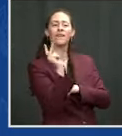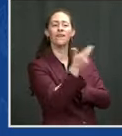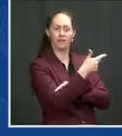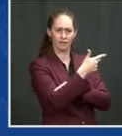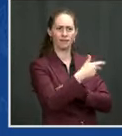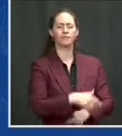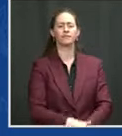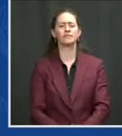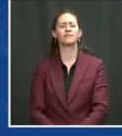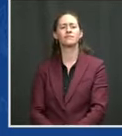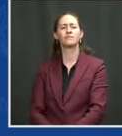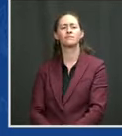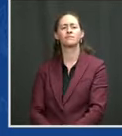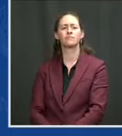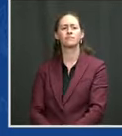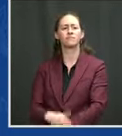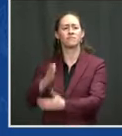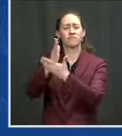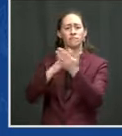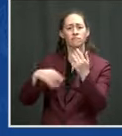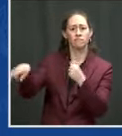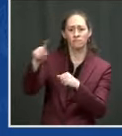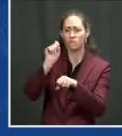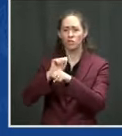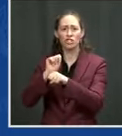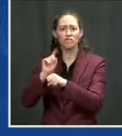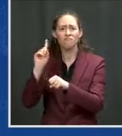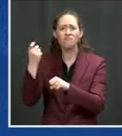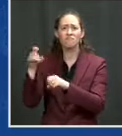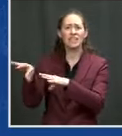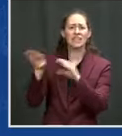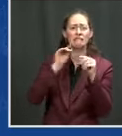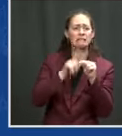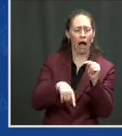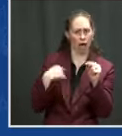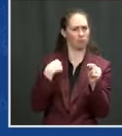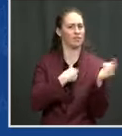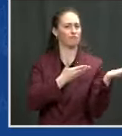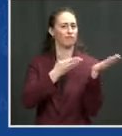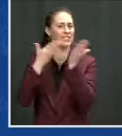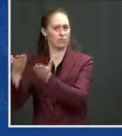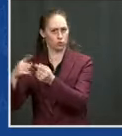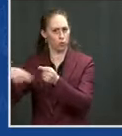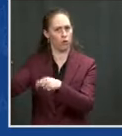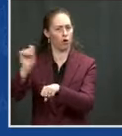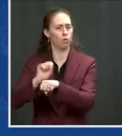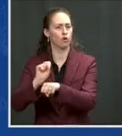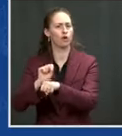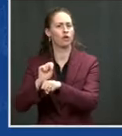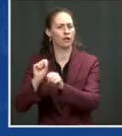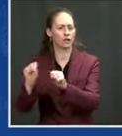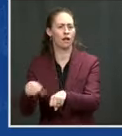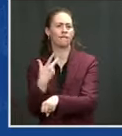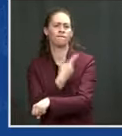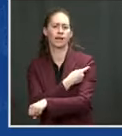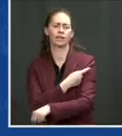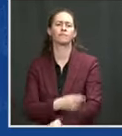walk-in hours in morning and late evening hours for shift workers, like the woman working the night shift in a bakery in Lewiston.